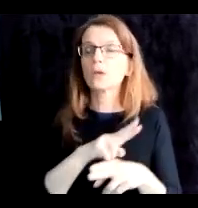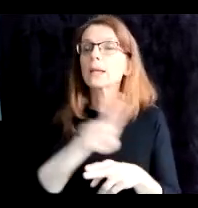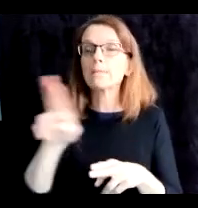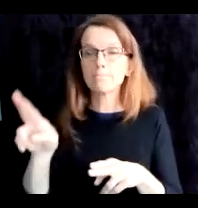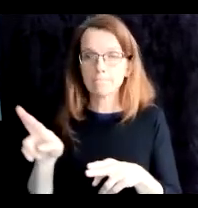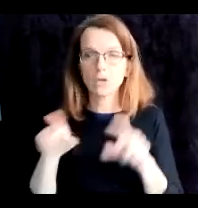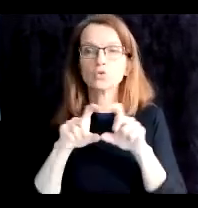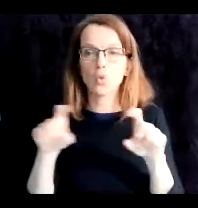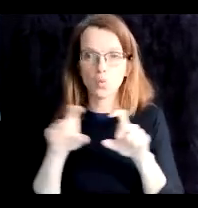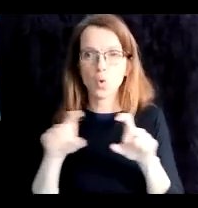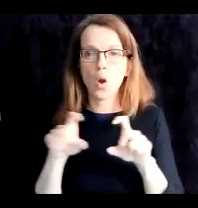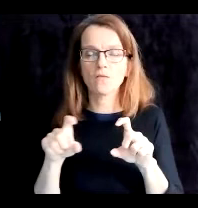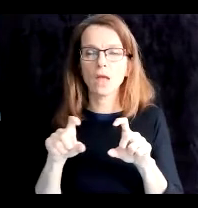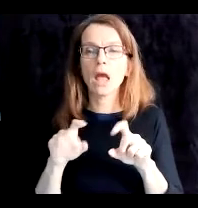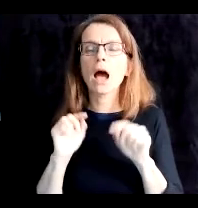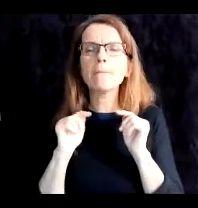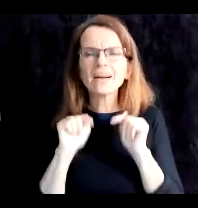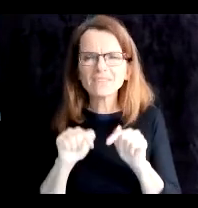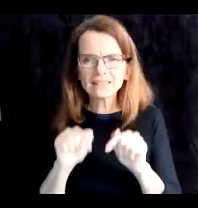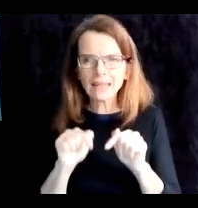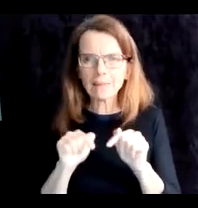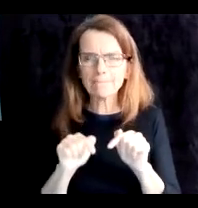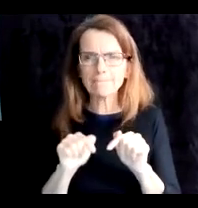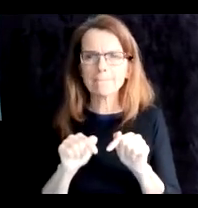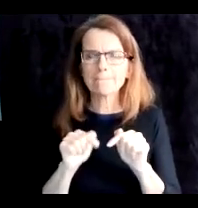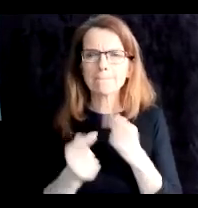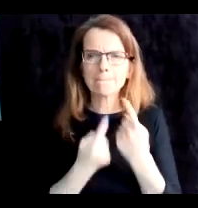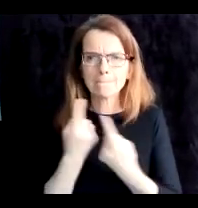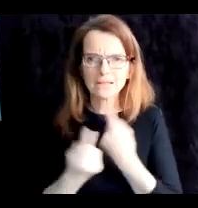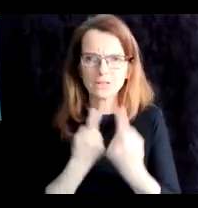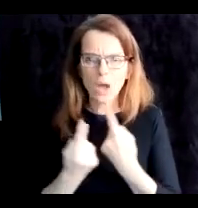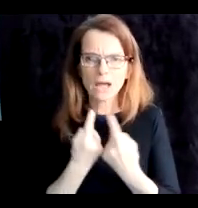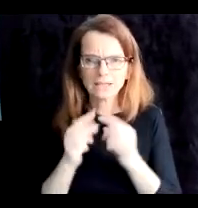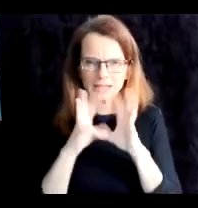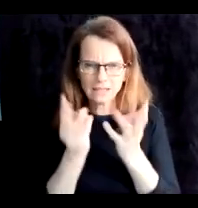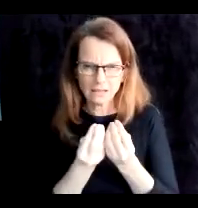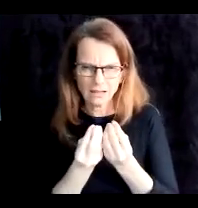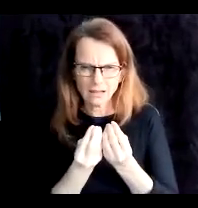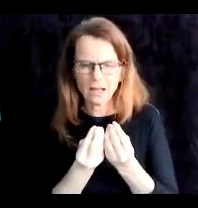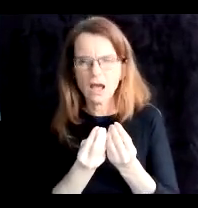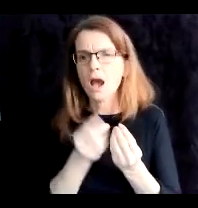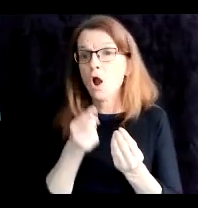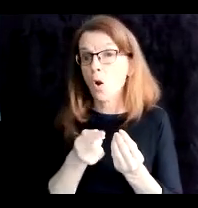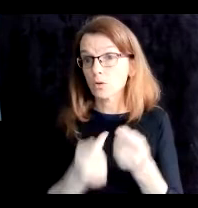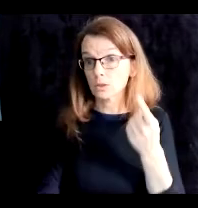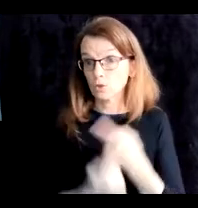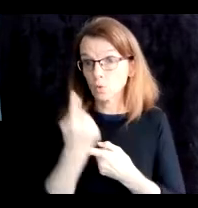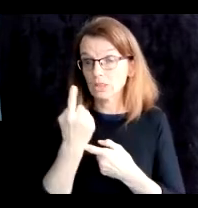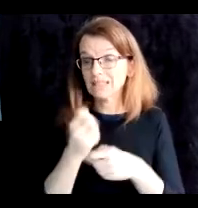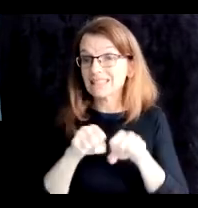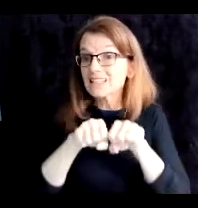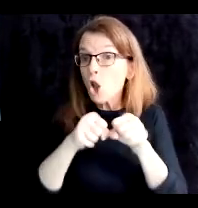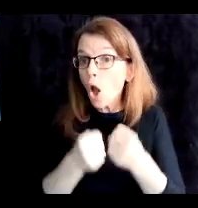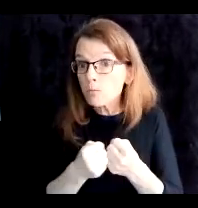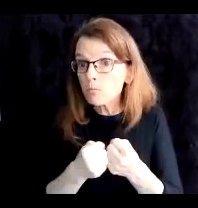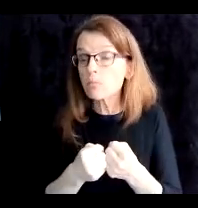the moment when the system broke, Greek citizens were confronted with the fact that the debt has to be paid. And of course, I will not go to